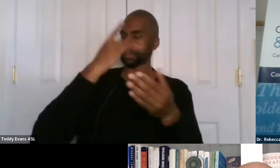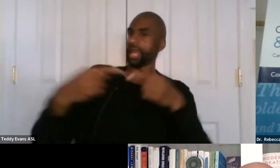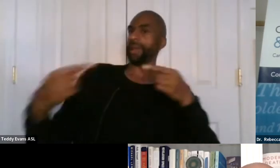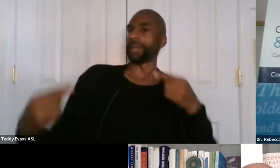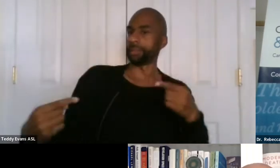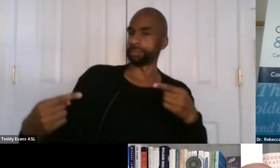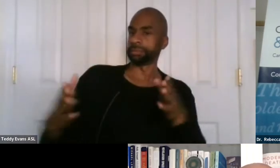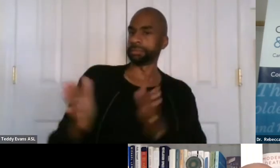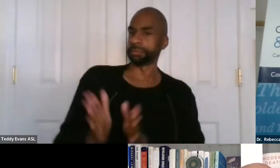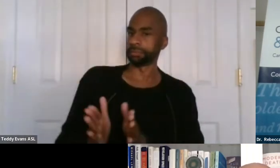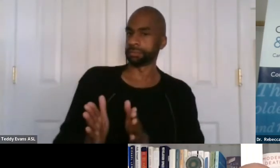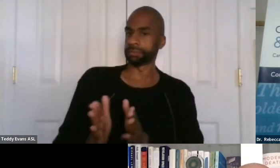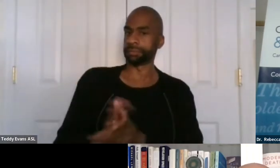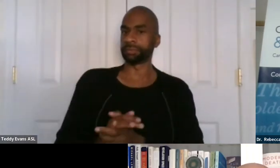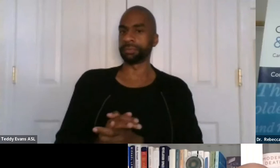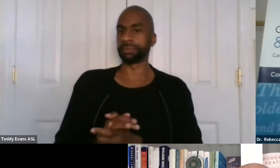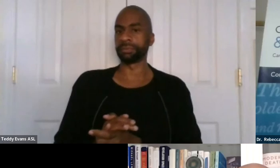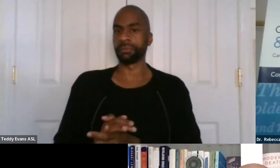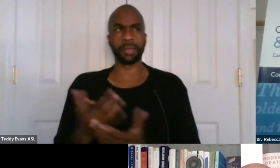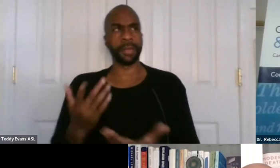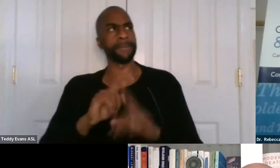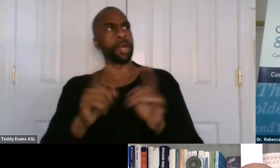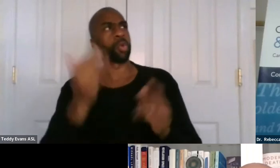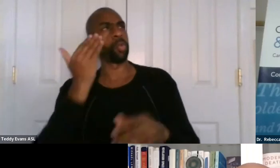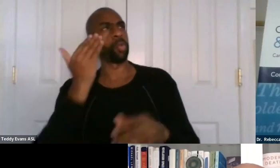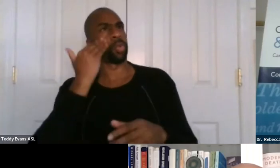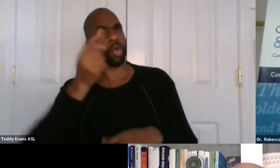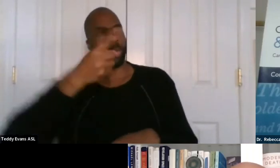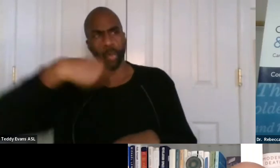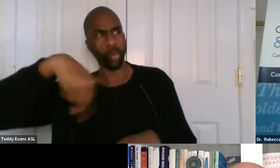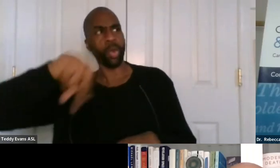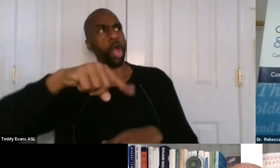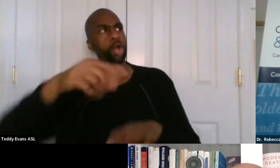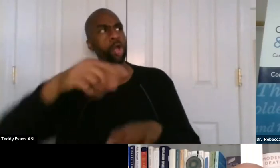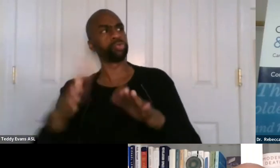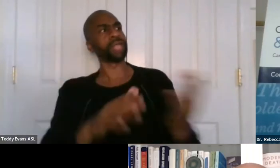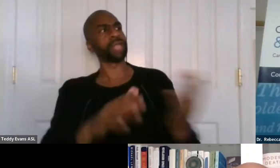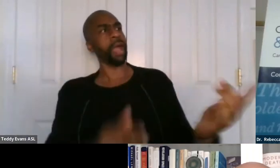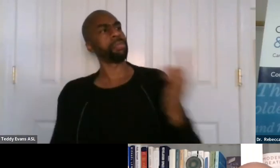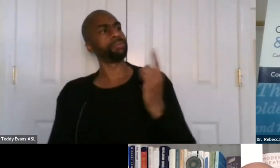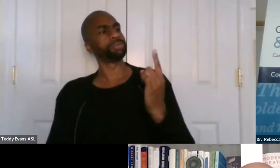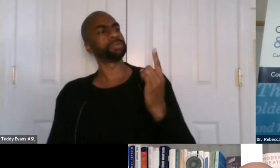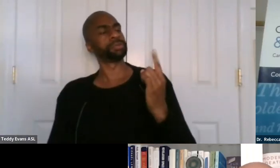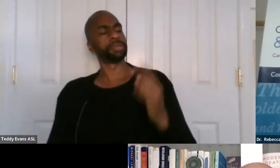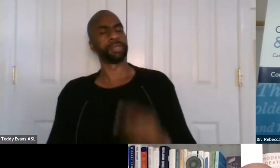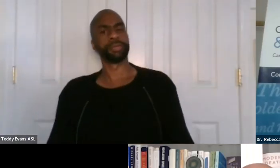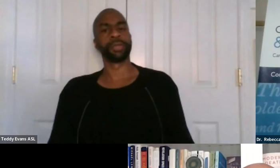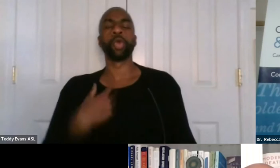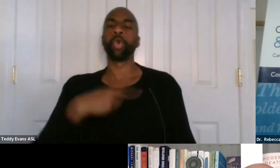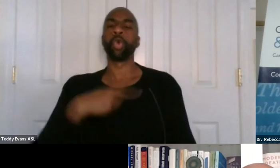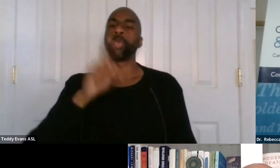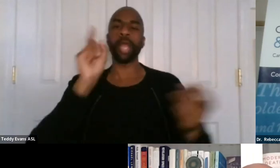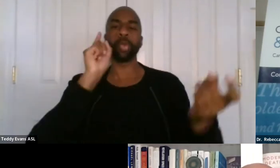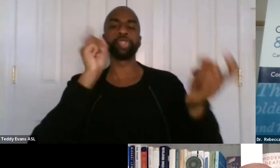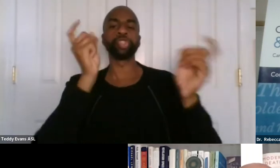lose? Because death is going to come upon all of us. I think what we need is a change in approach. I think it is suffering